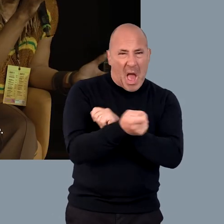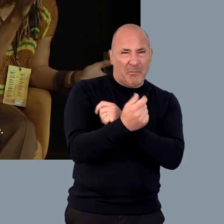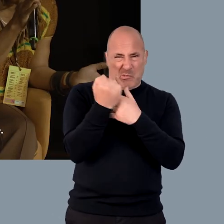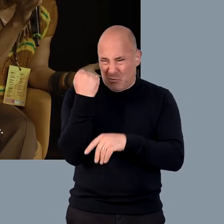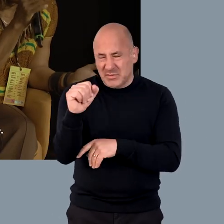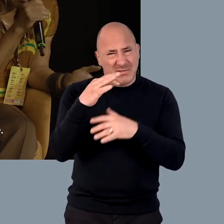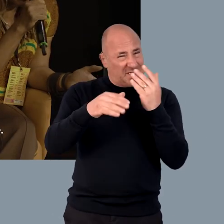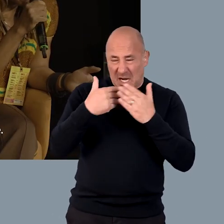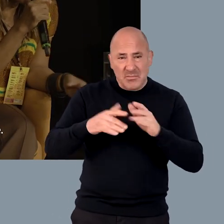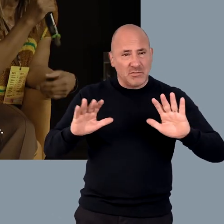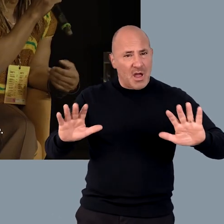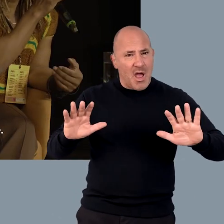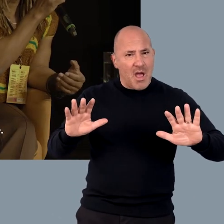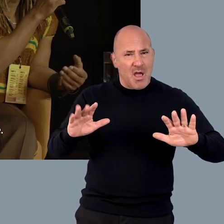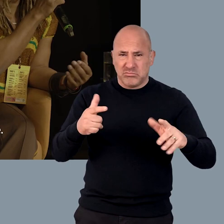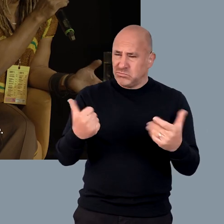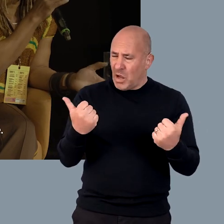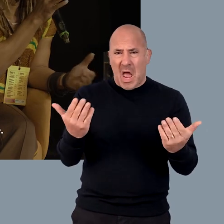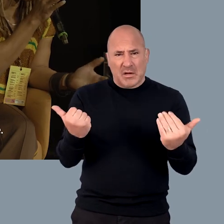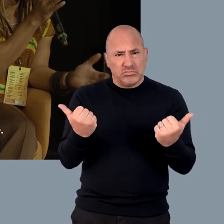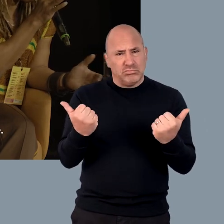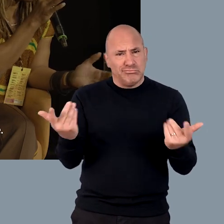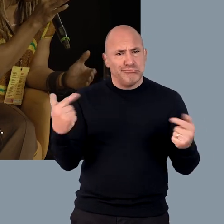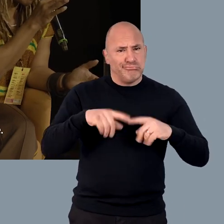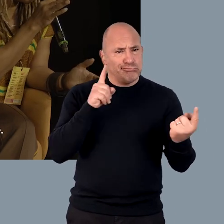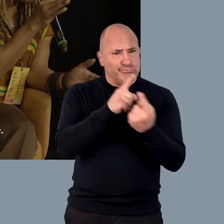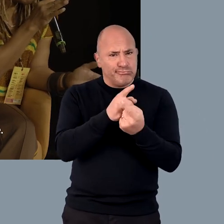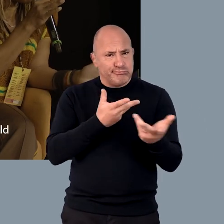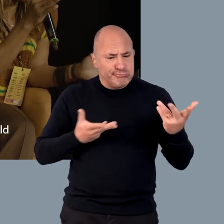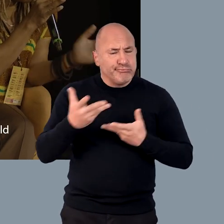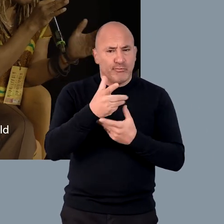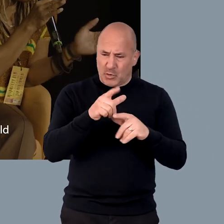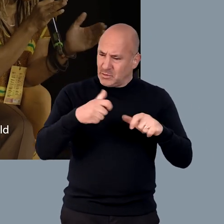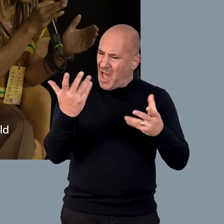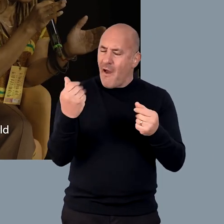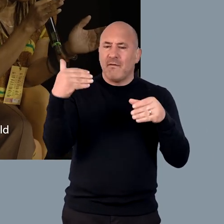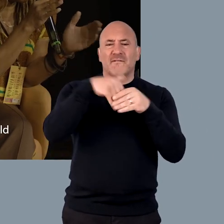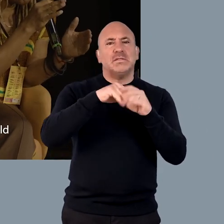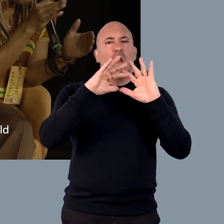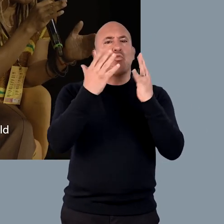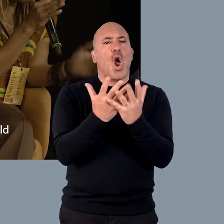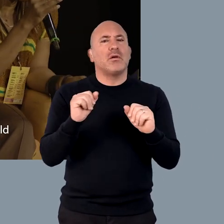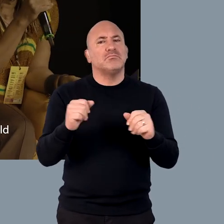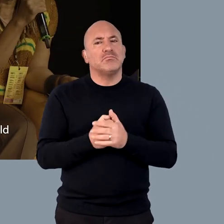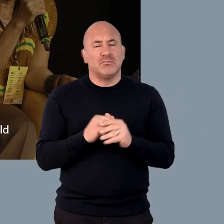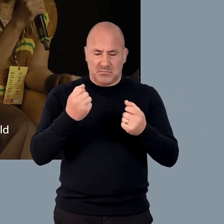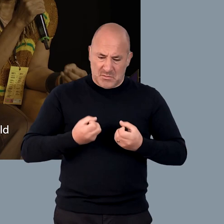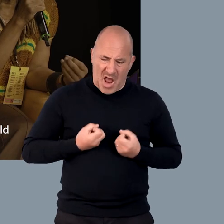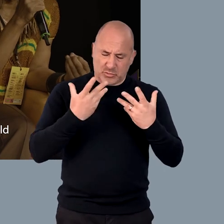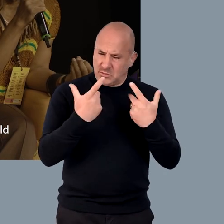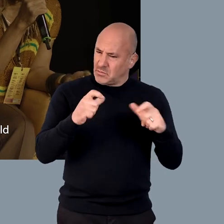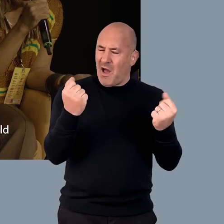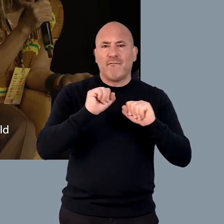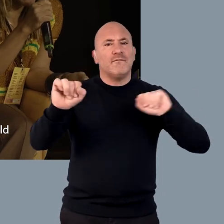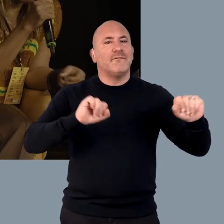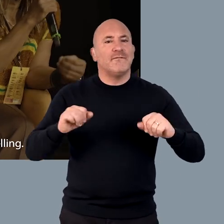radical and out there they are. The, um, that they're all welcome at the table and that they all have a place in the world and they all have